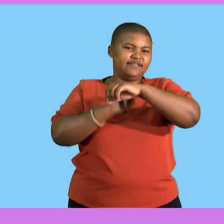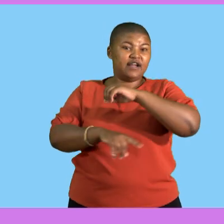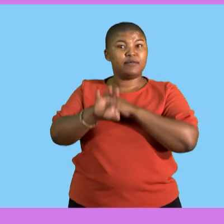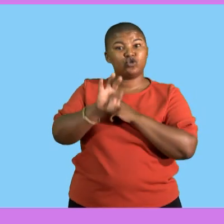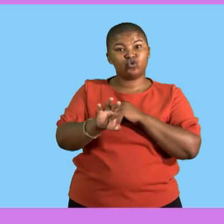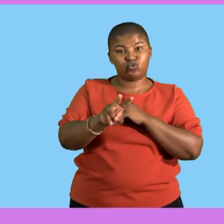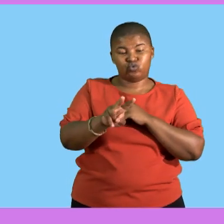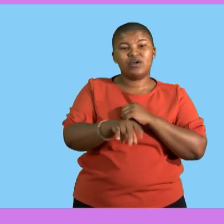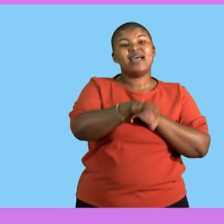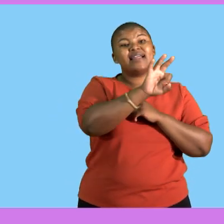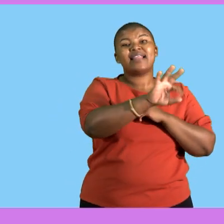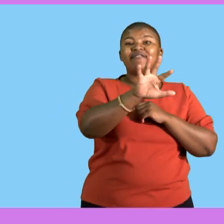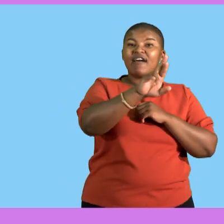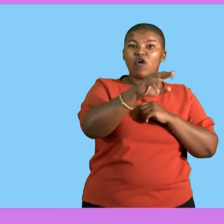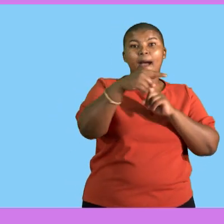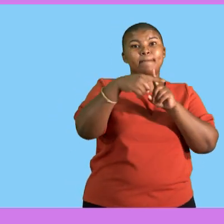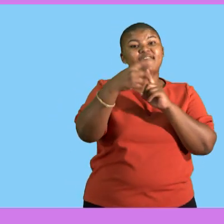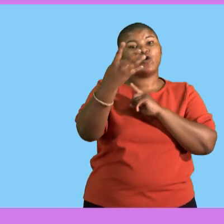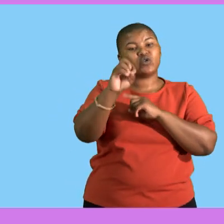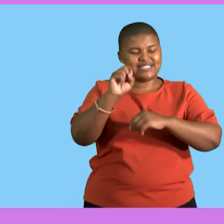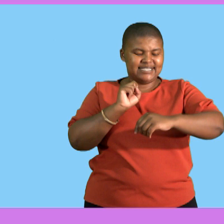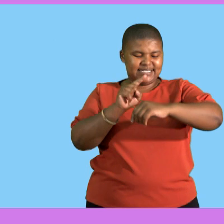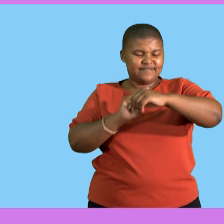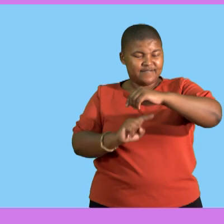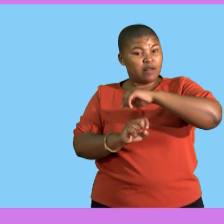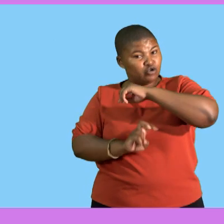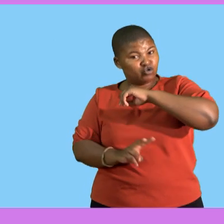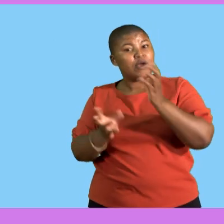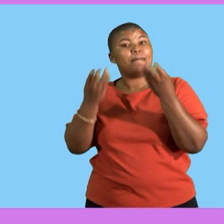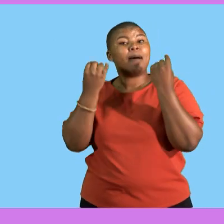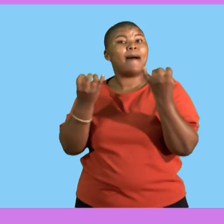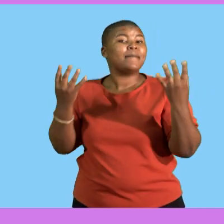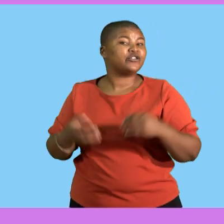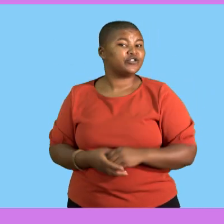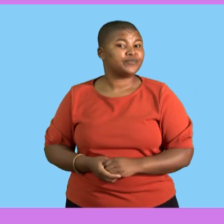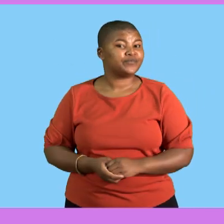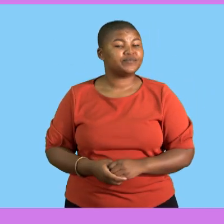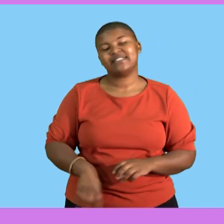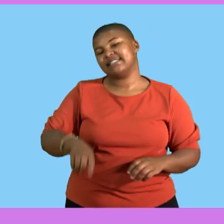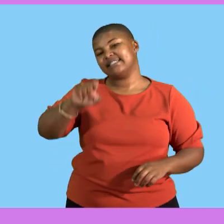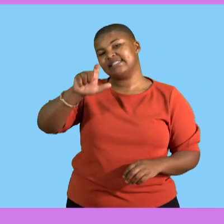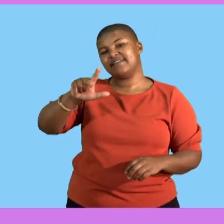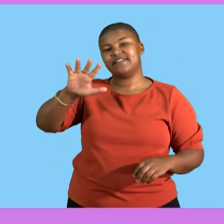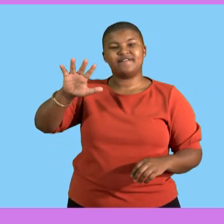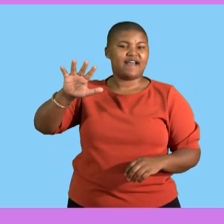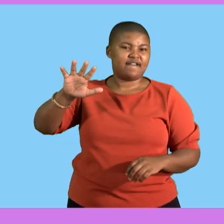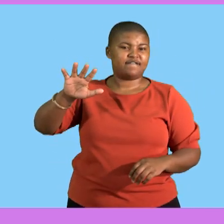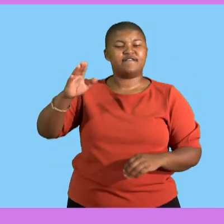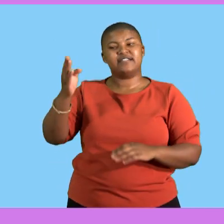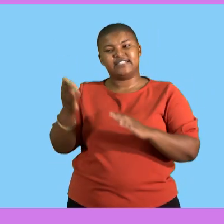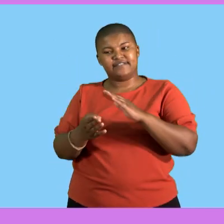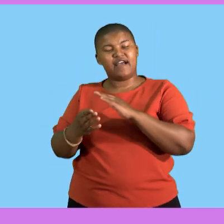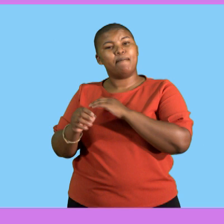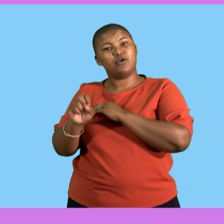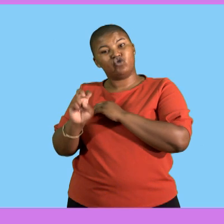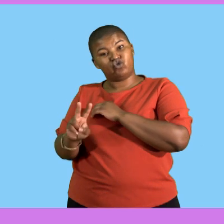40 divide by 2. It will give us the sum of these two. It's 75 rand divided by 2. When that